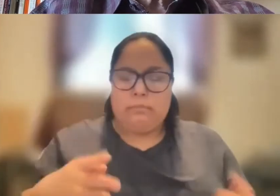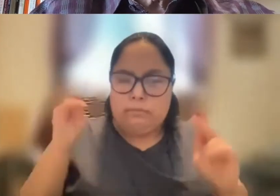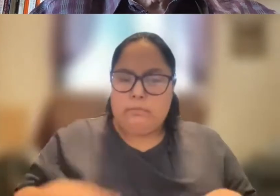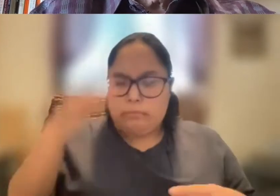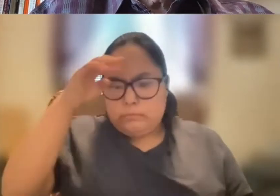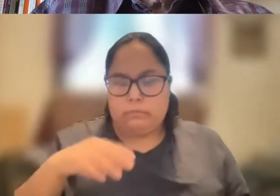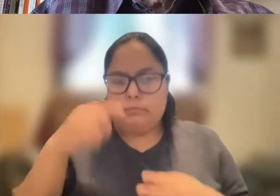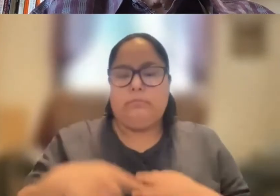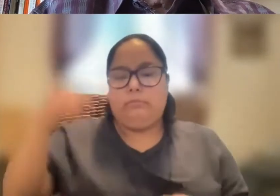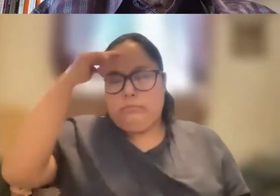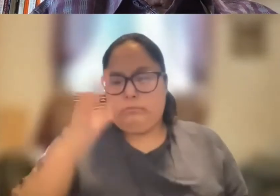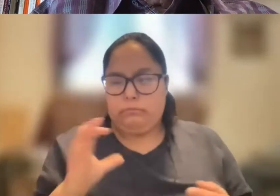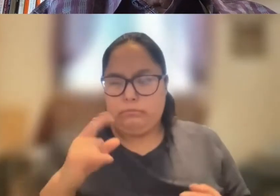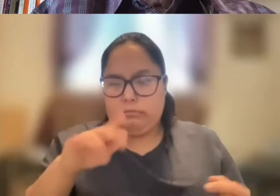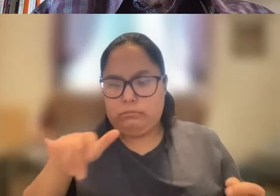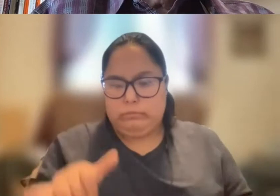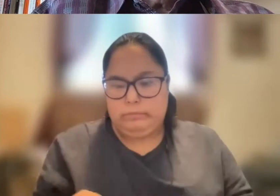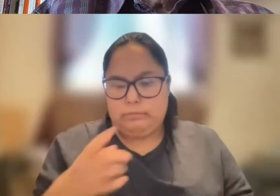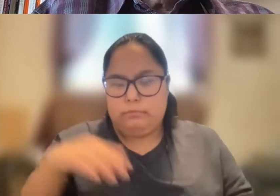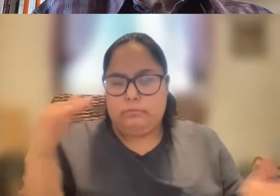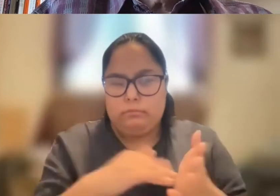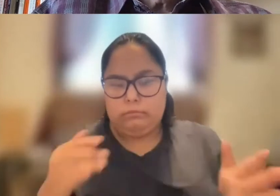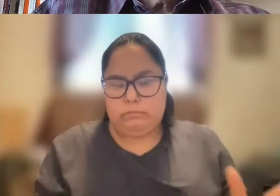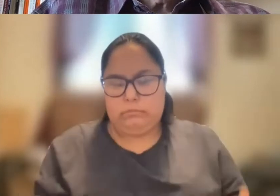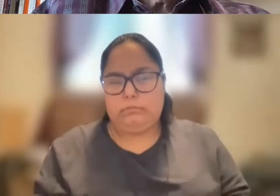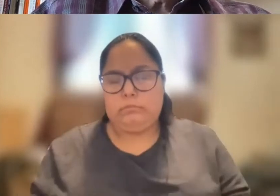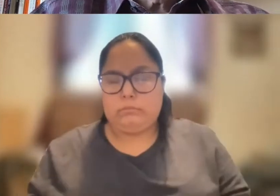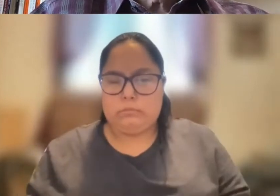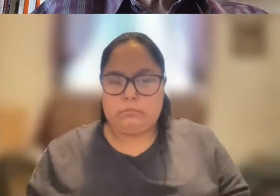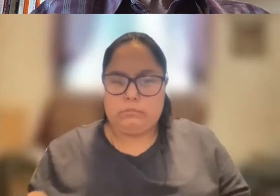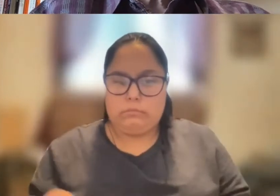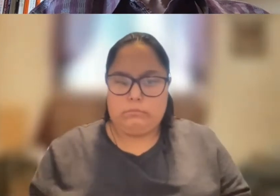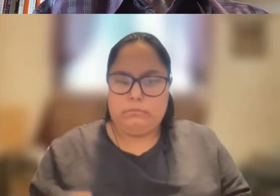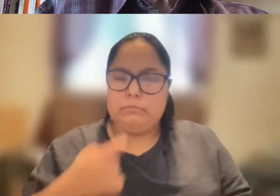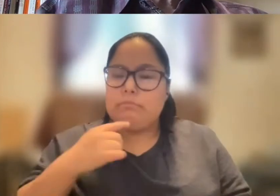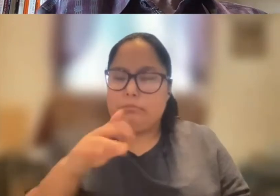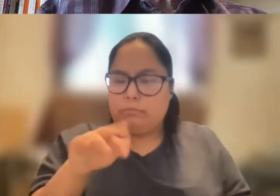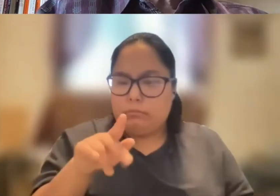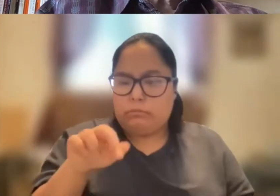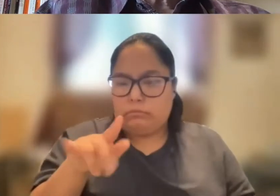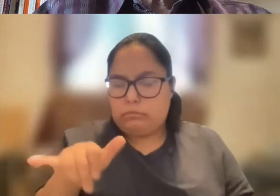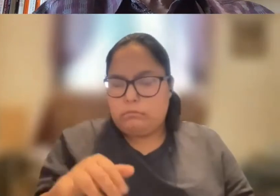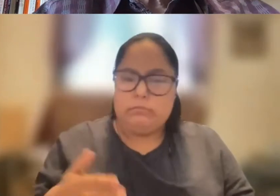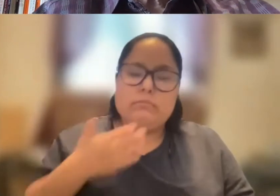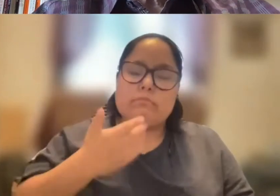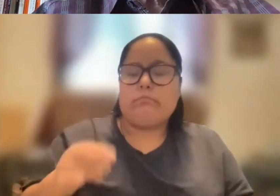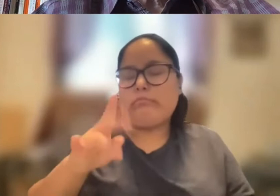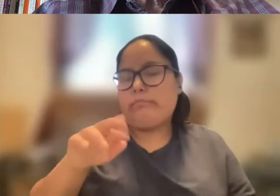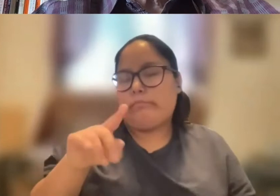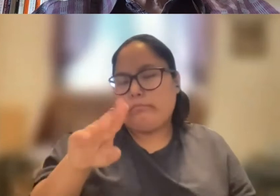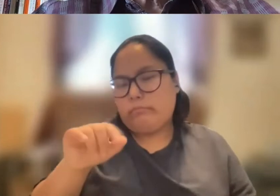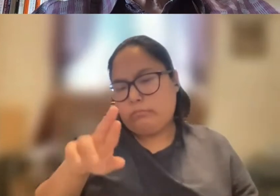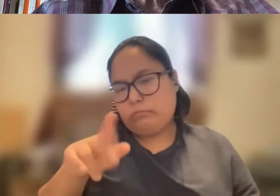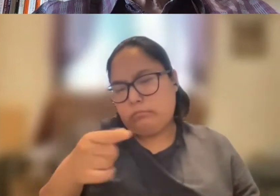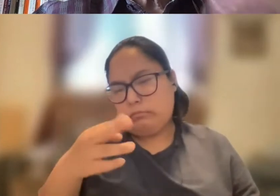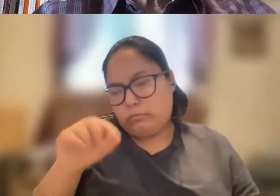the community. So again, I said a good shout out to Murray and Michael for both of them and their ongoing